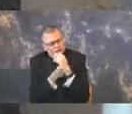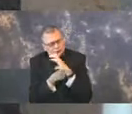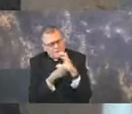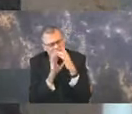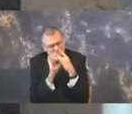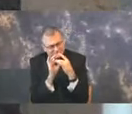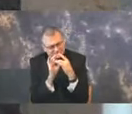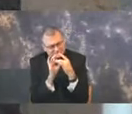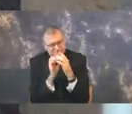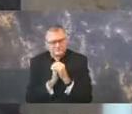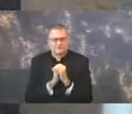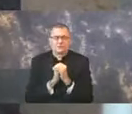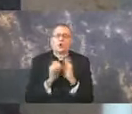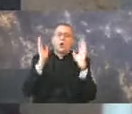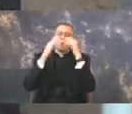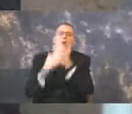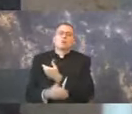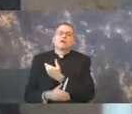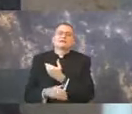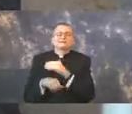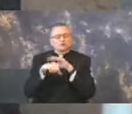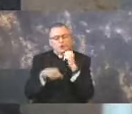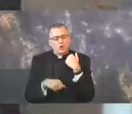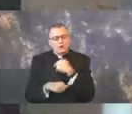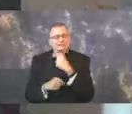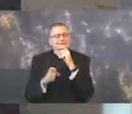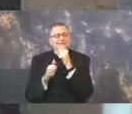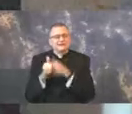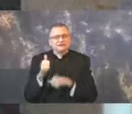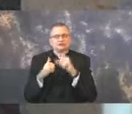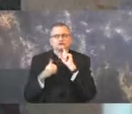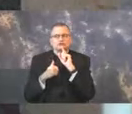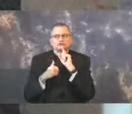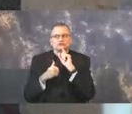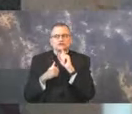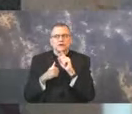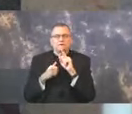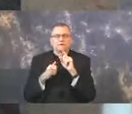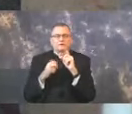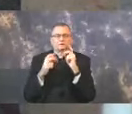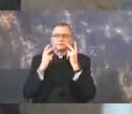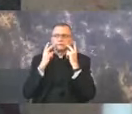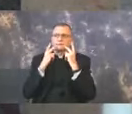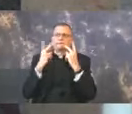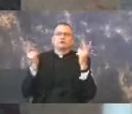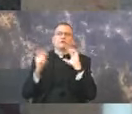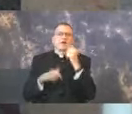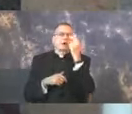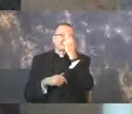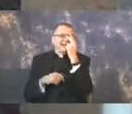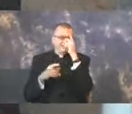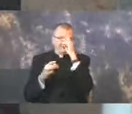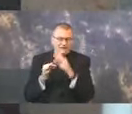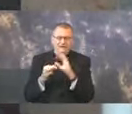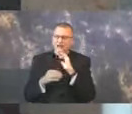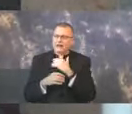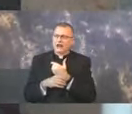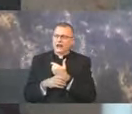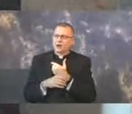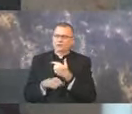Pope Francis has called upon all of us to have a wide renewal of our Catholic faith. Our age, with